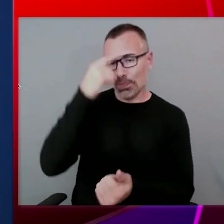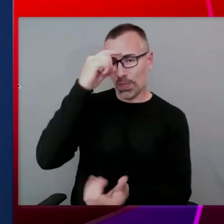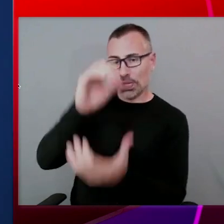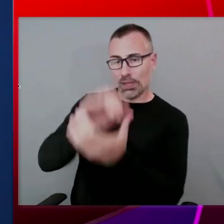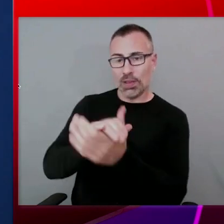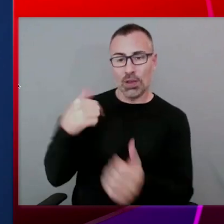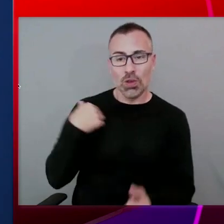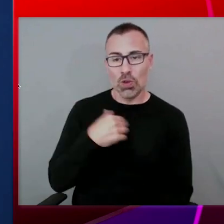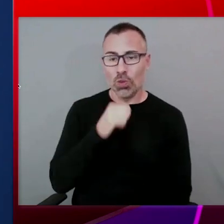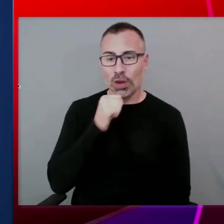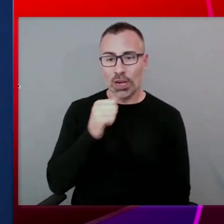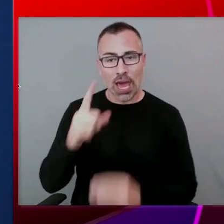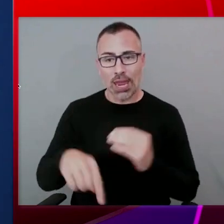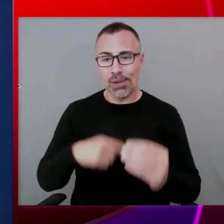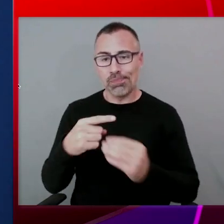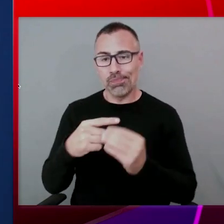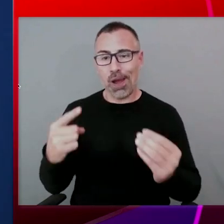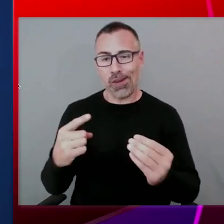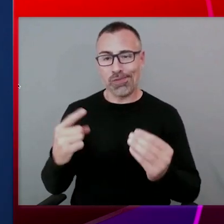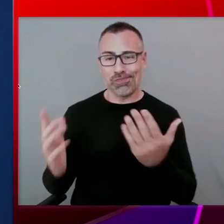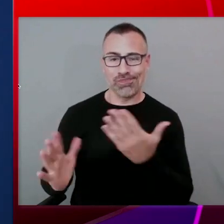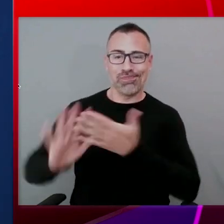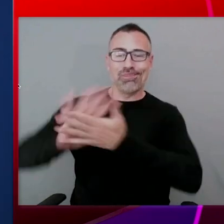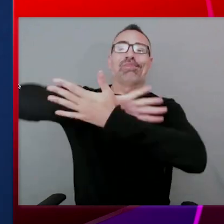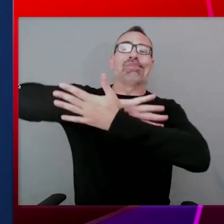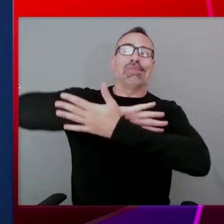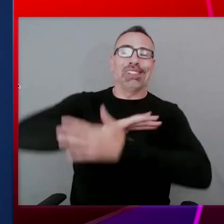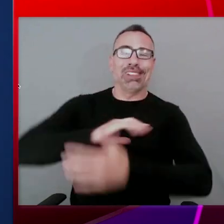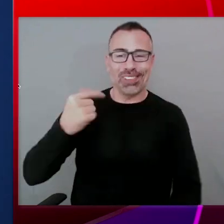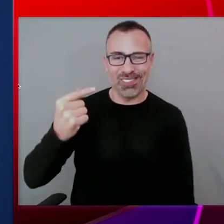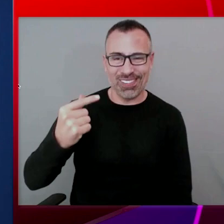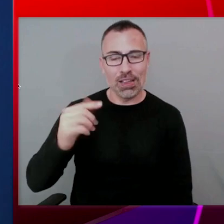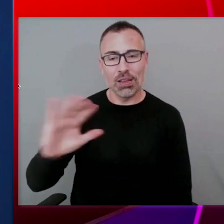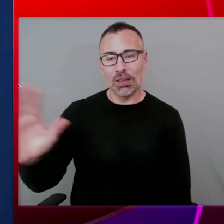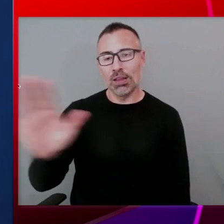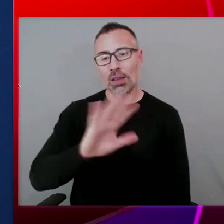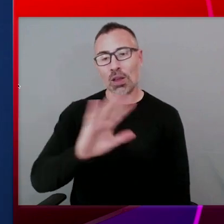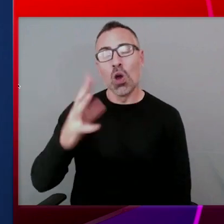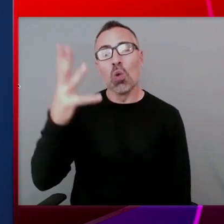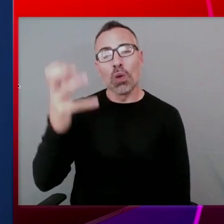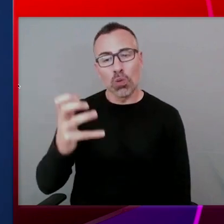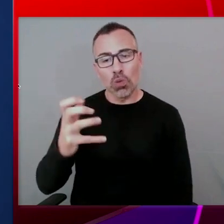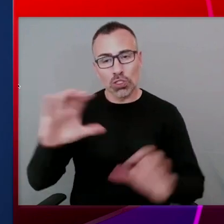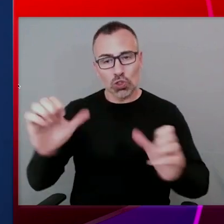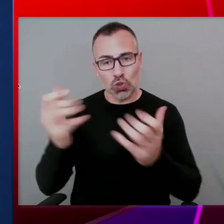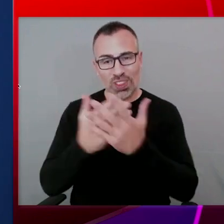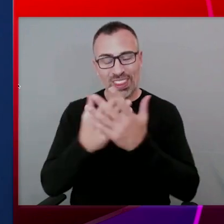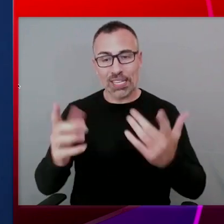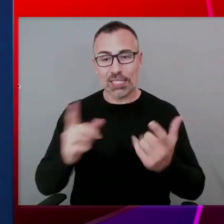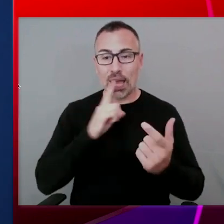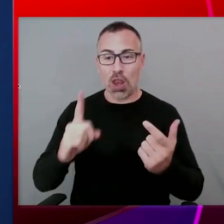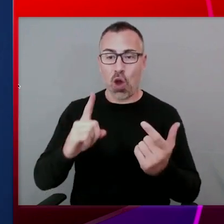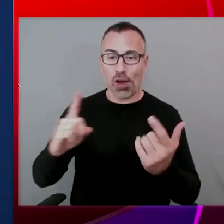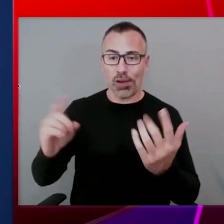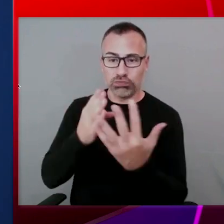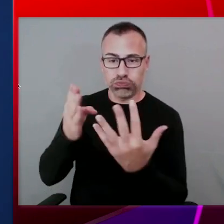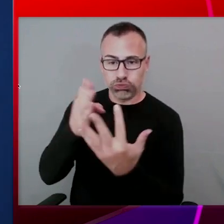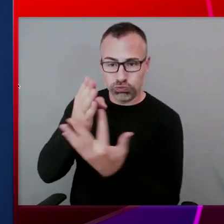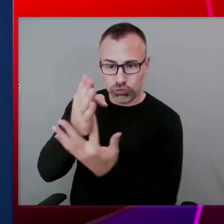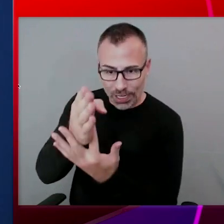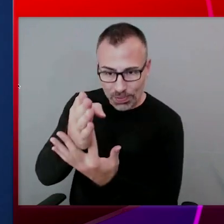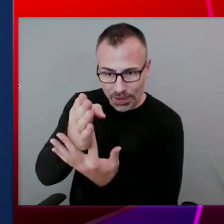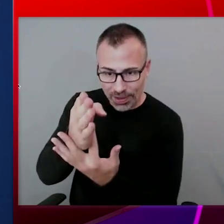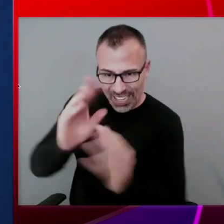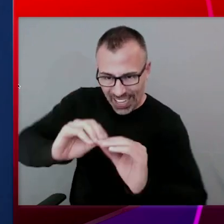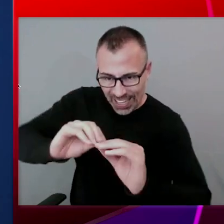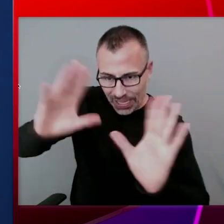about greenwashing. What we really need to do is do things in a very transparent way that is with great